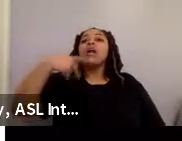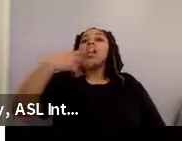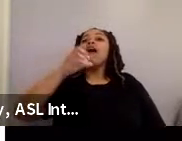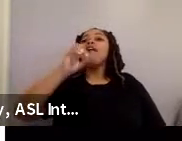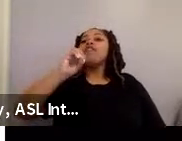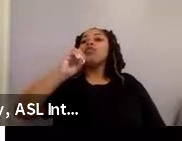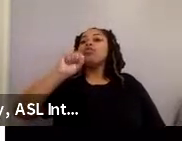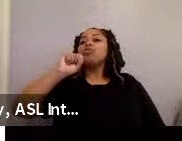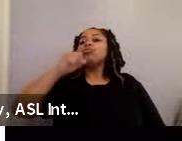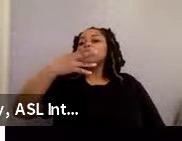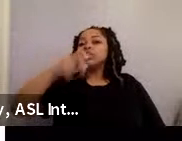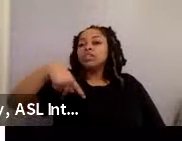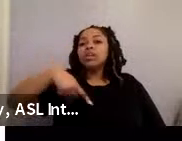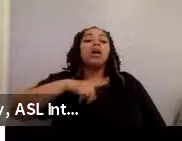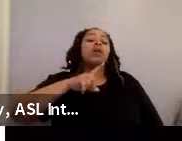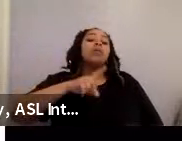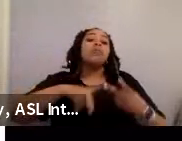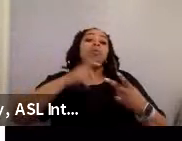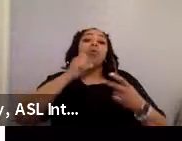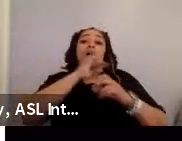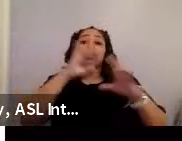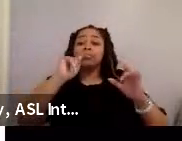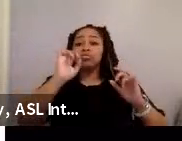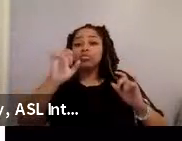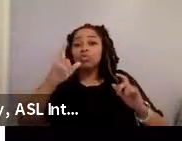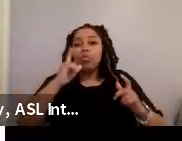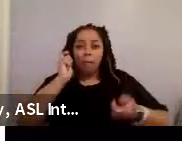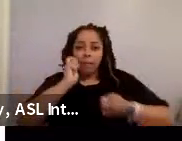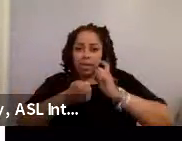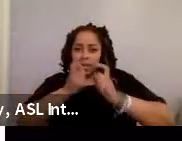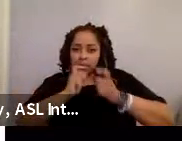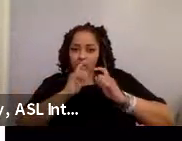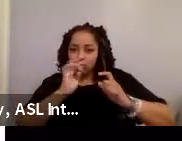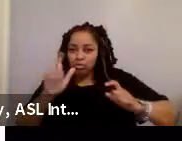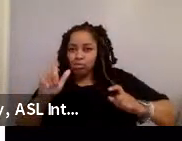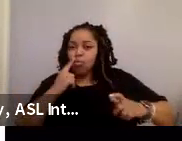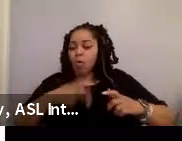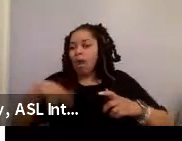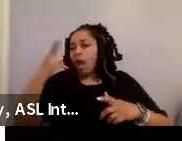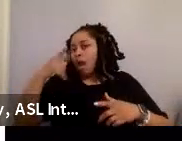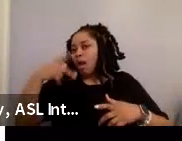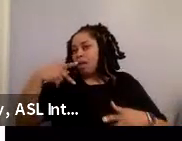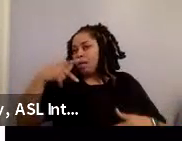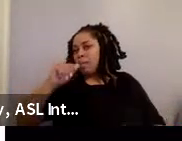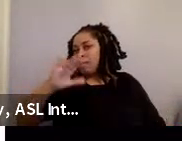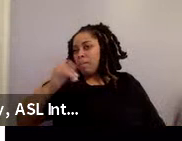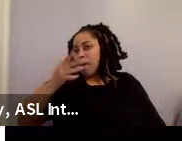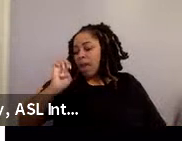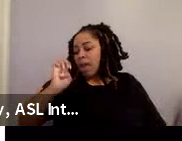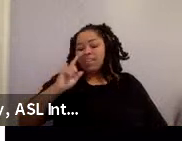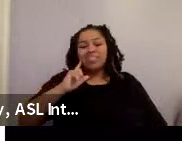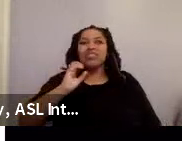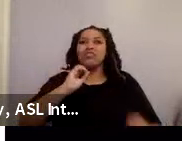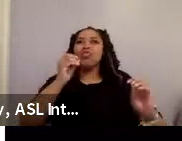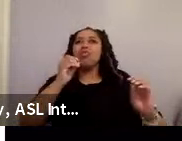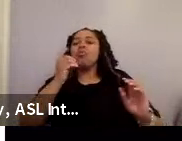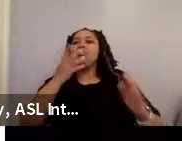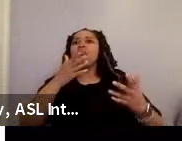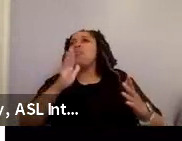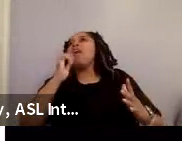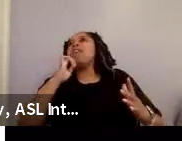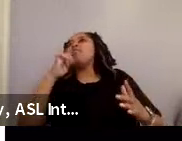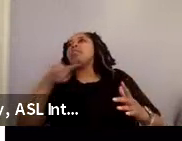a photograph manipulation tool or maybe some other high-end graphics package. There's no way for somebody who